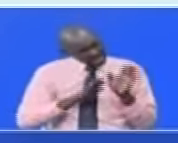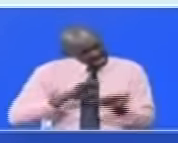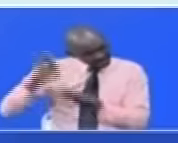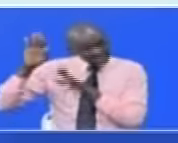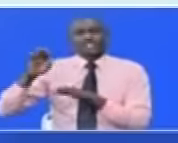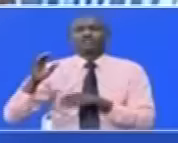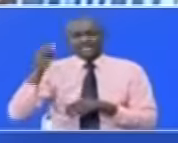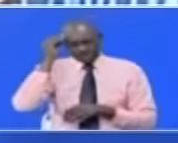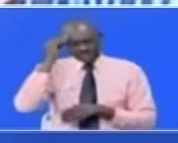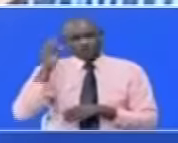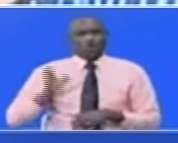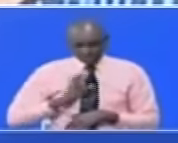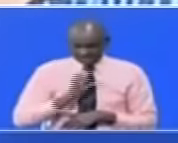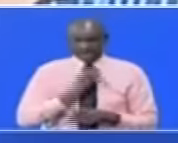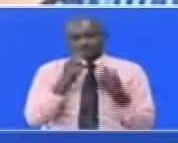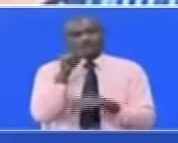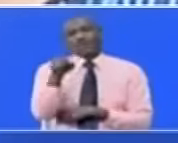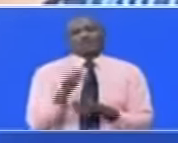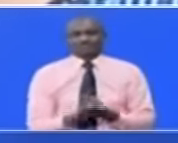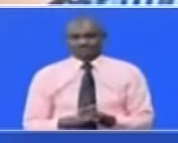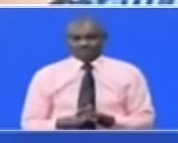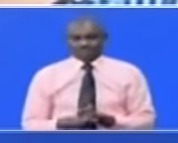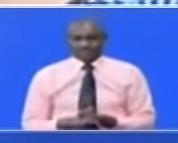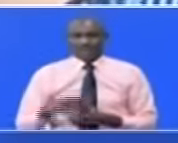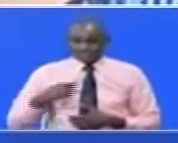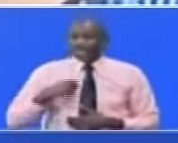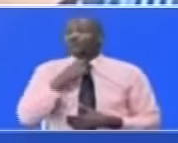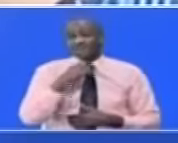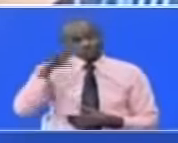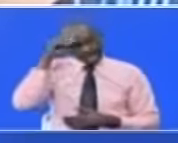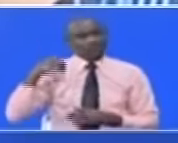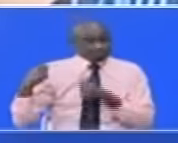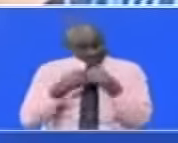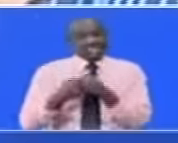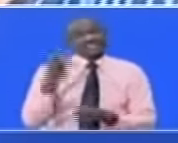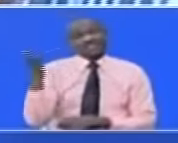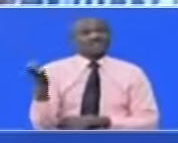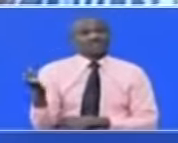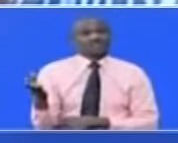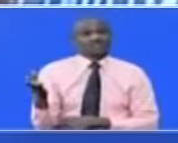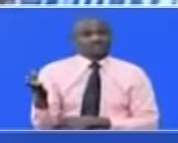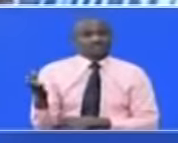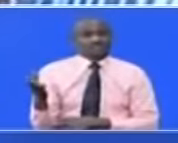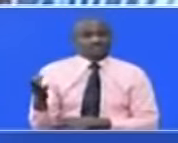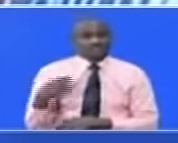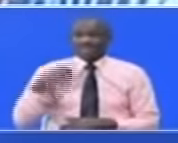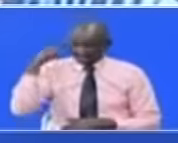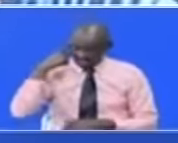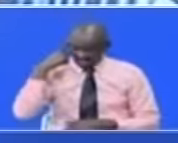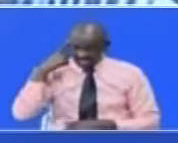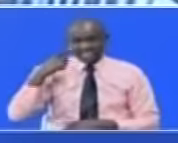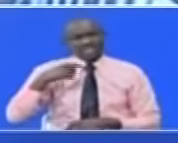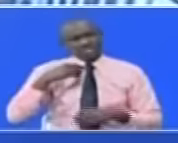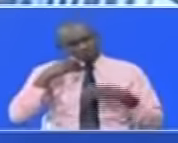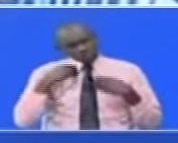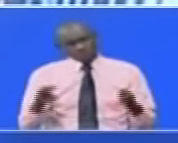Education Committee. I look forward for learning from the challenges that they have already mm-hmm. faced. Mm-hmm. And I think we cannot lose the